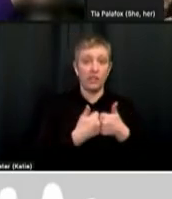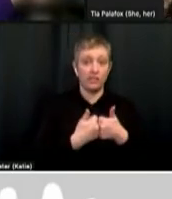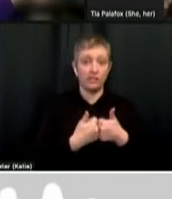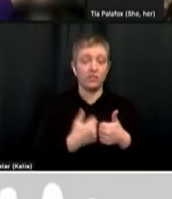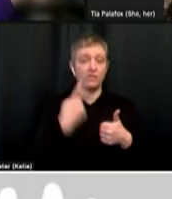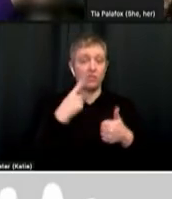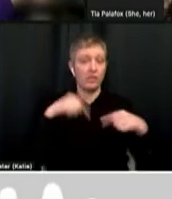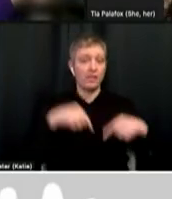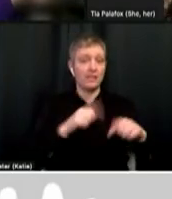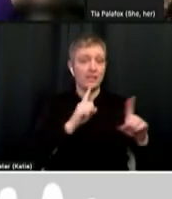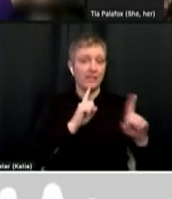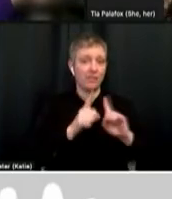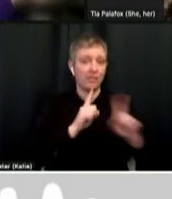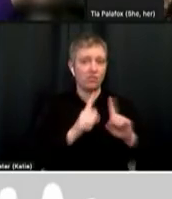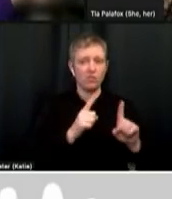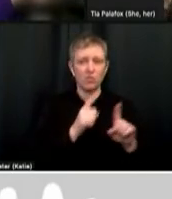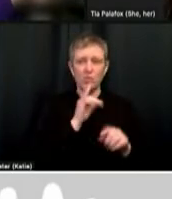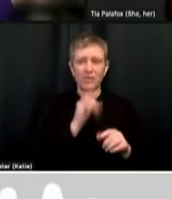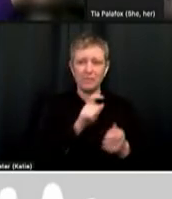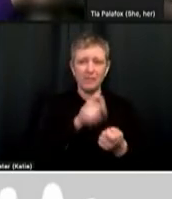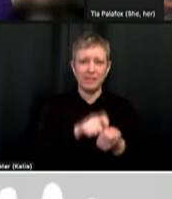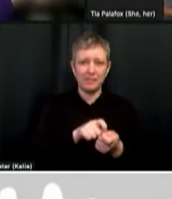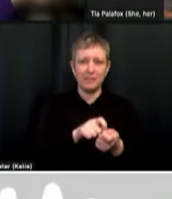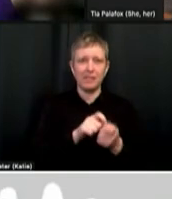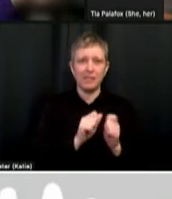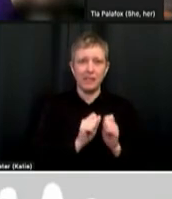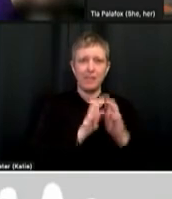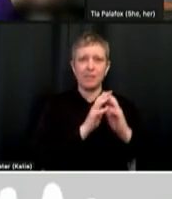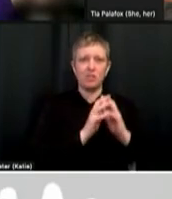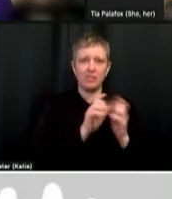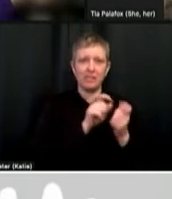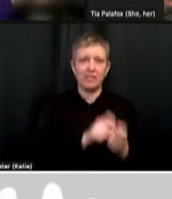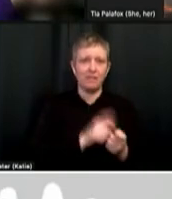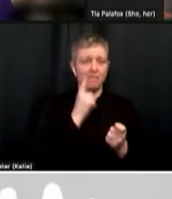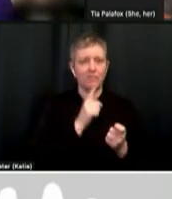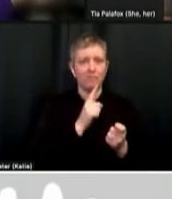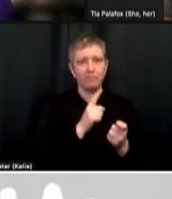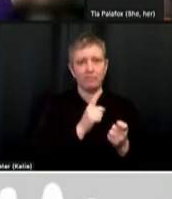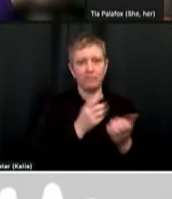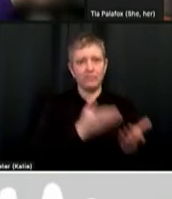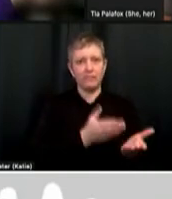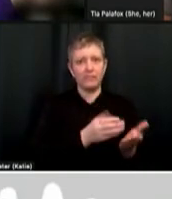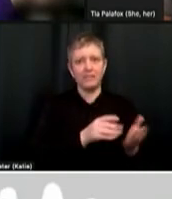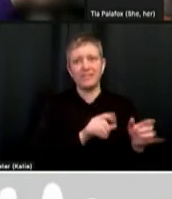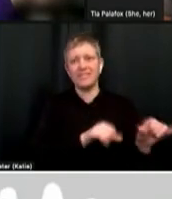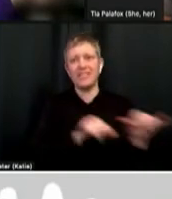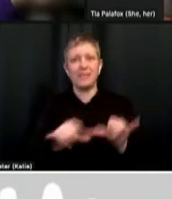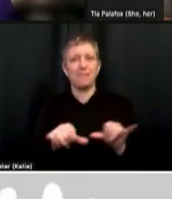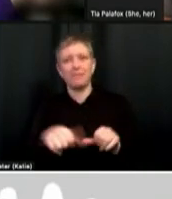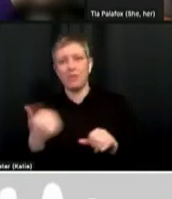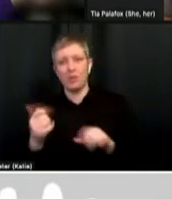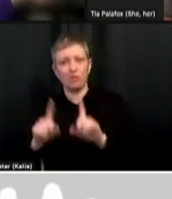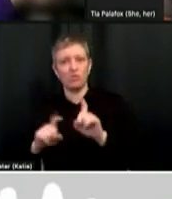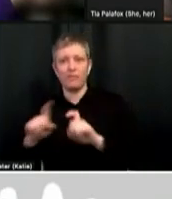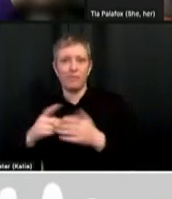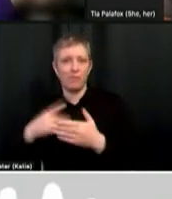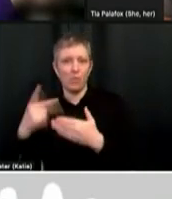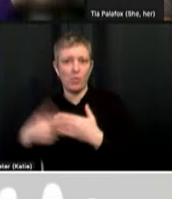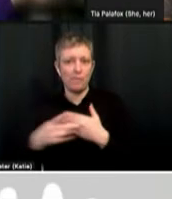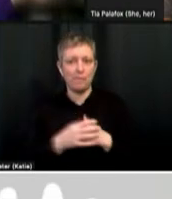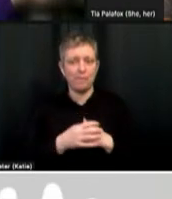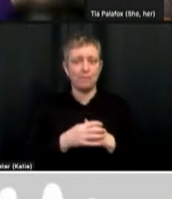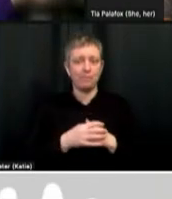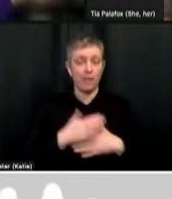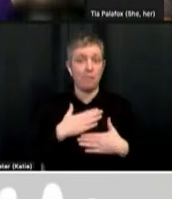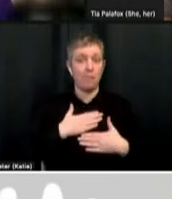specific implementation details to figure out with any contact survey program. And, you know, my personal view is that there is a, you